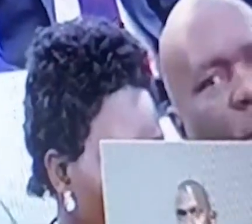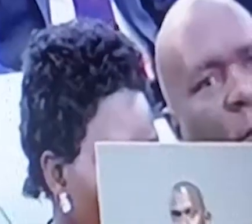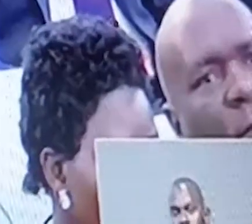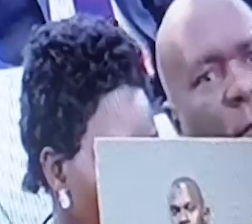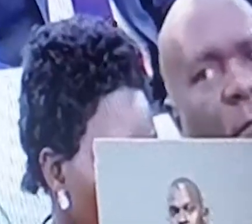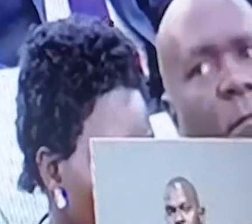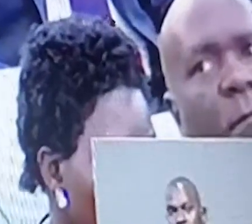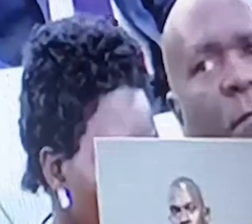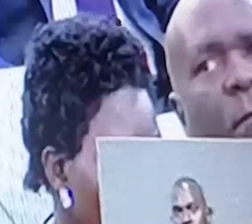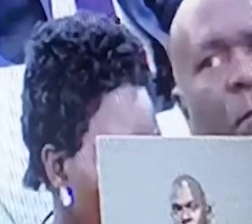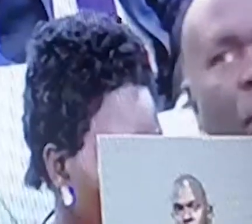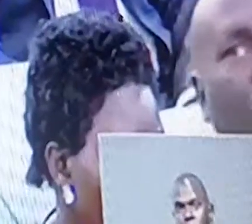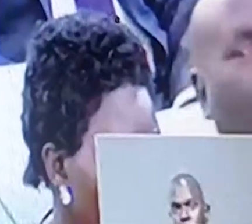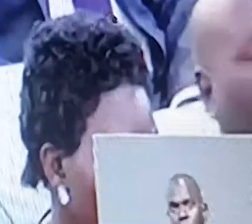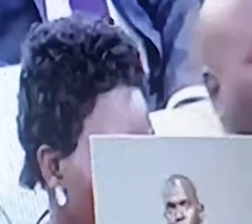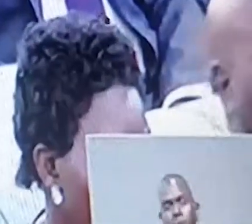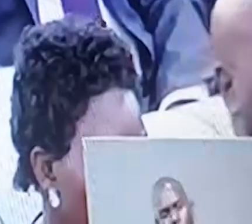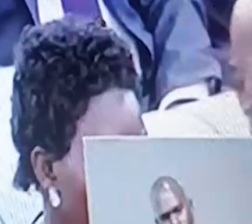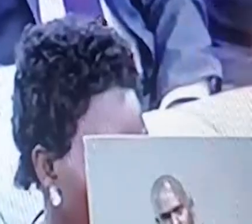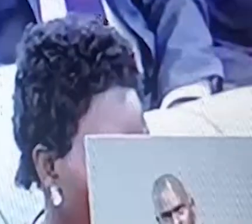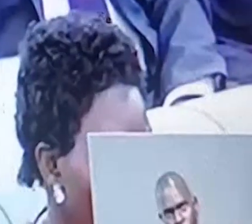which the notice is coming